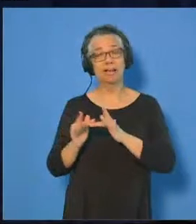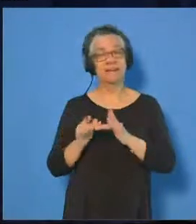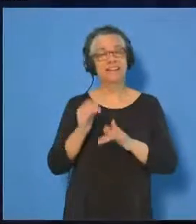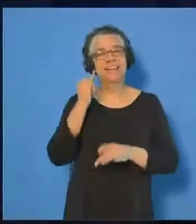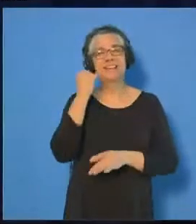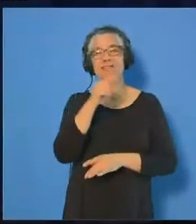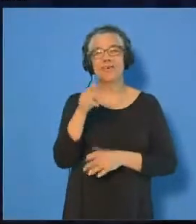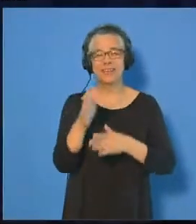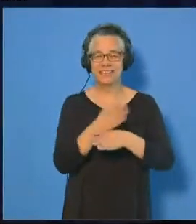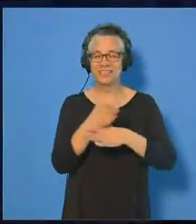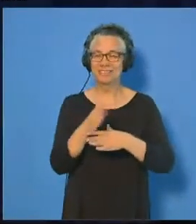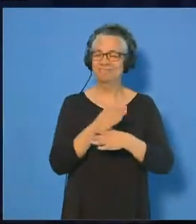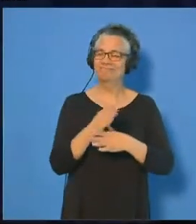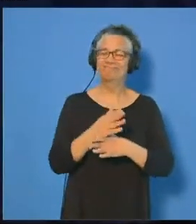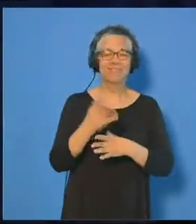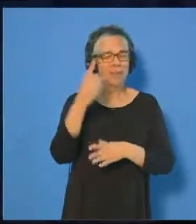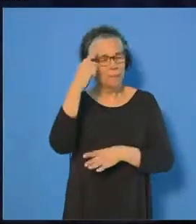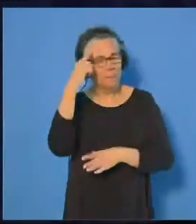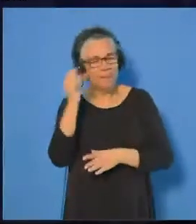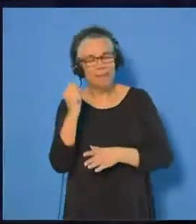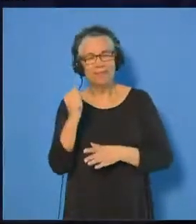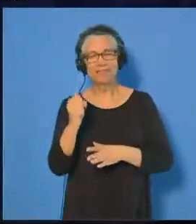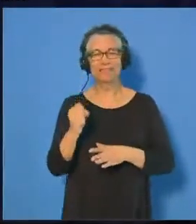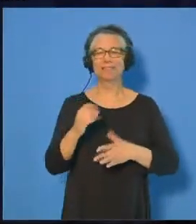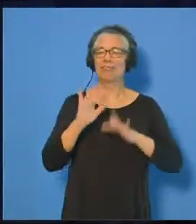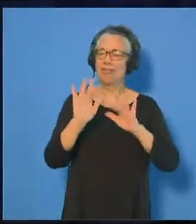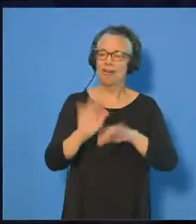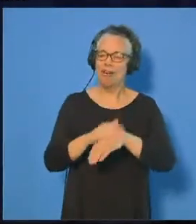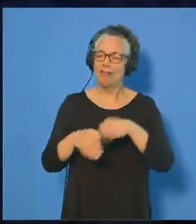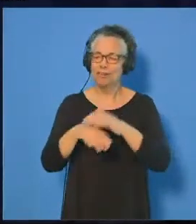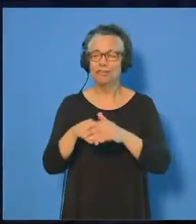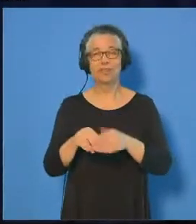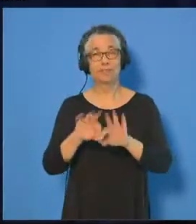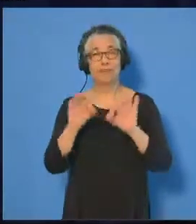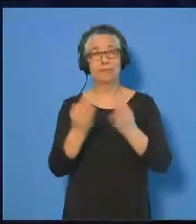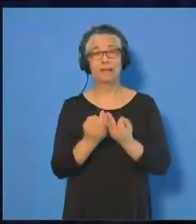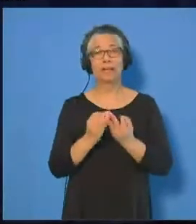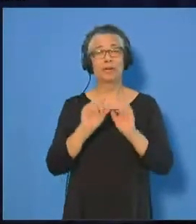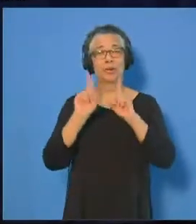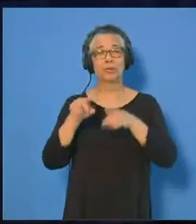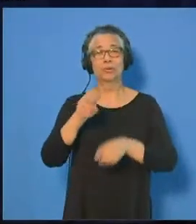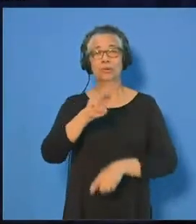words of comfort for the family should go to